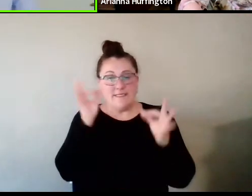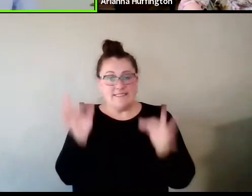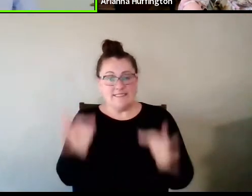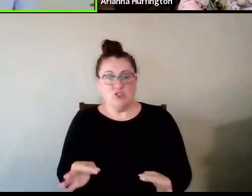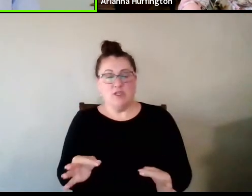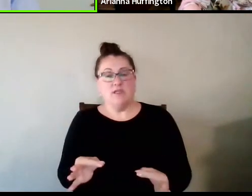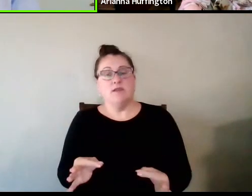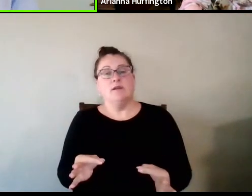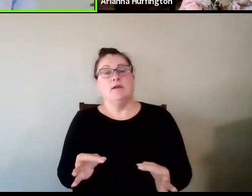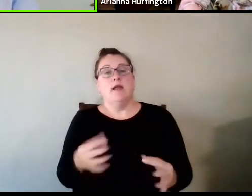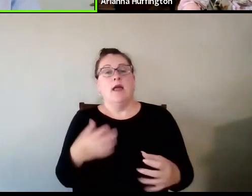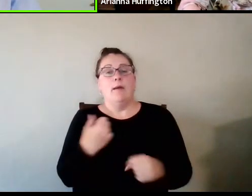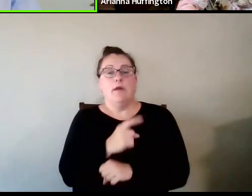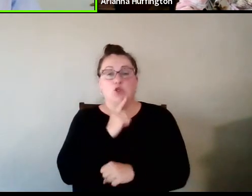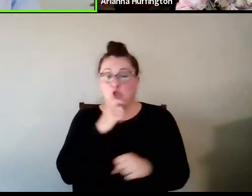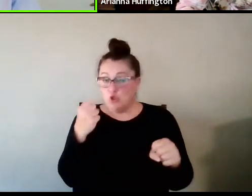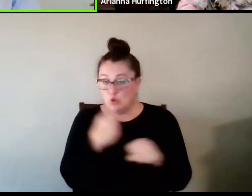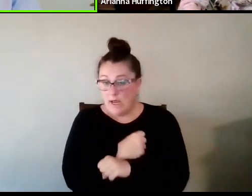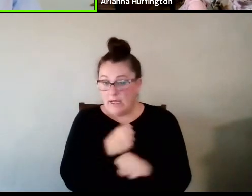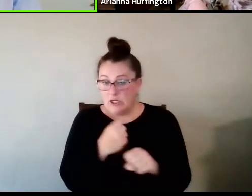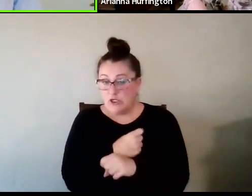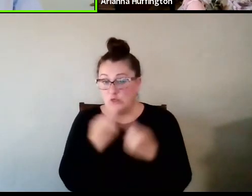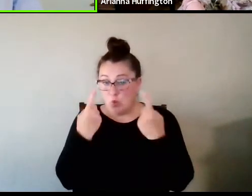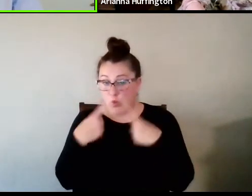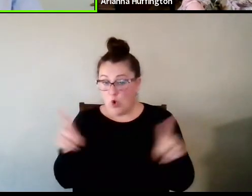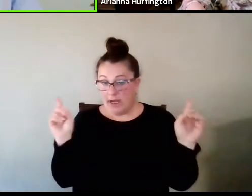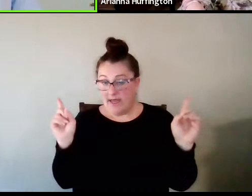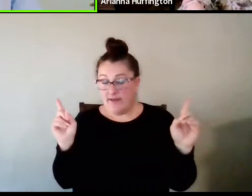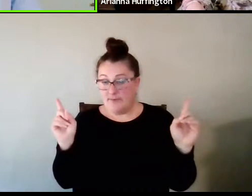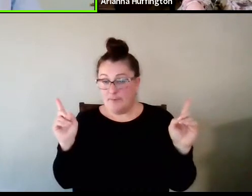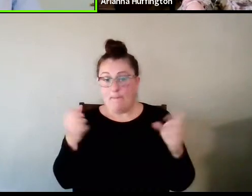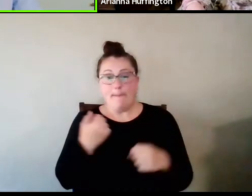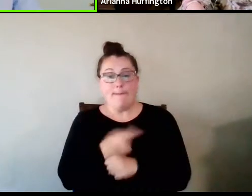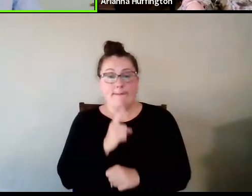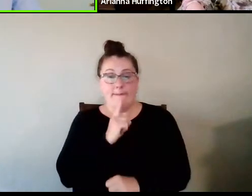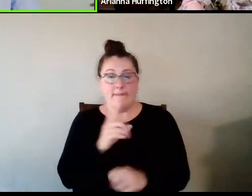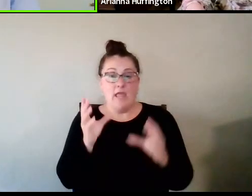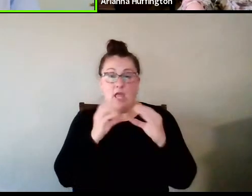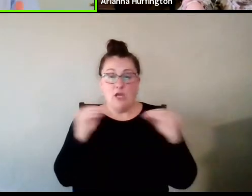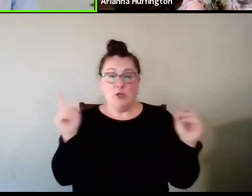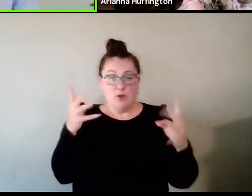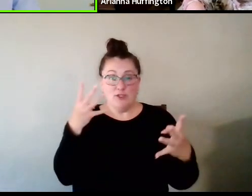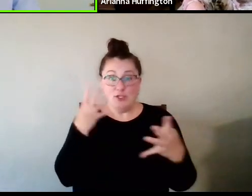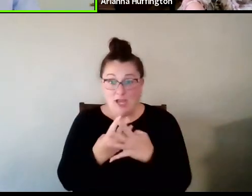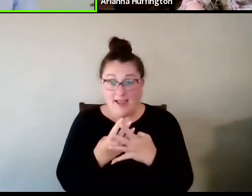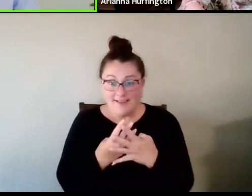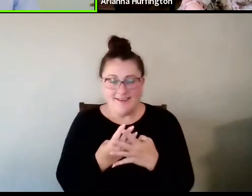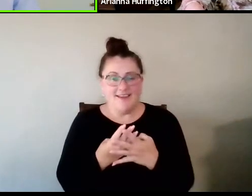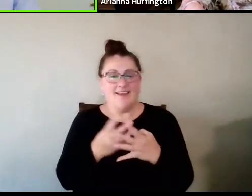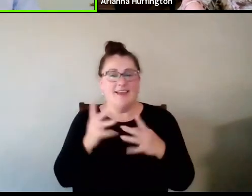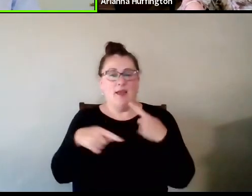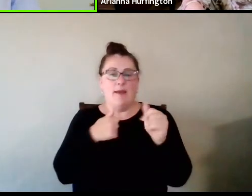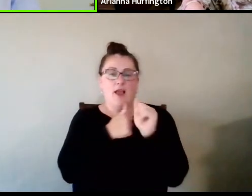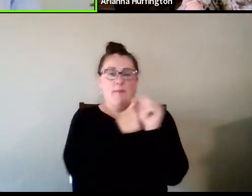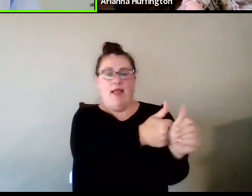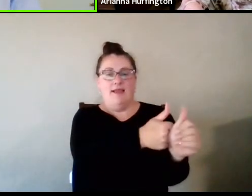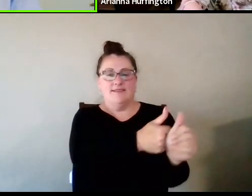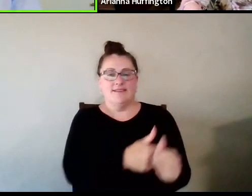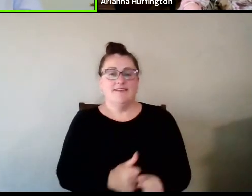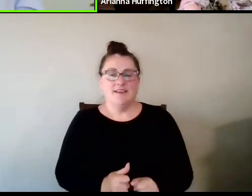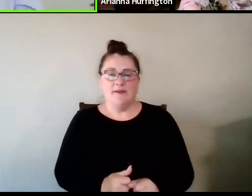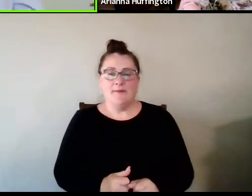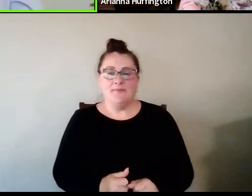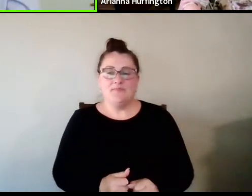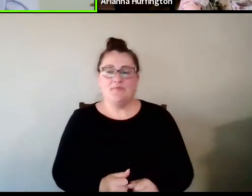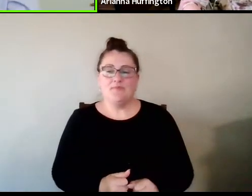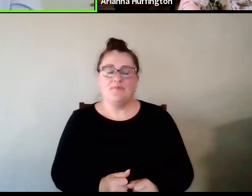we have a strategy and that the strategy is working. And making sure that nobody goes to jail, right? It's about compliance, right? I